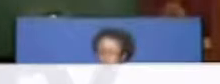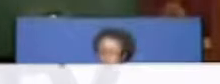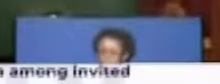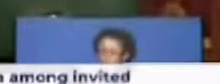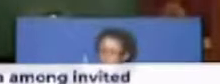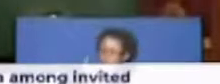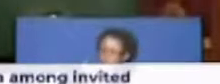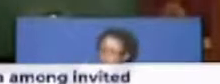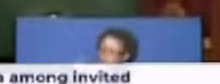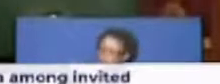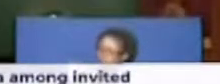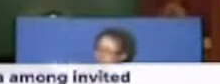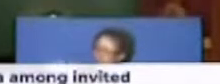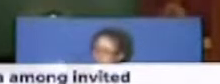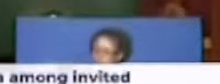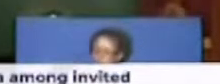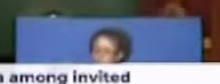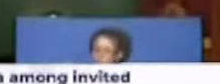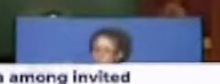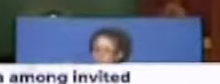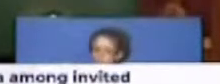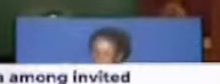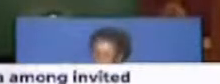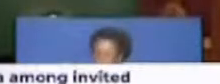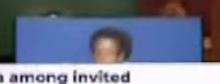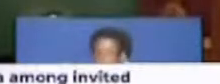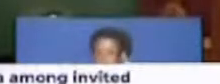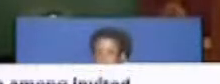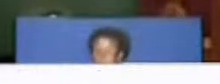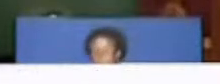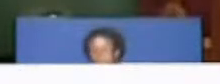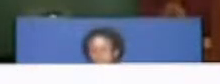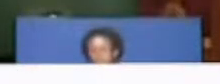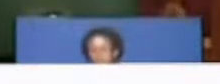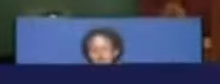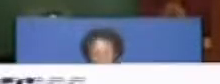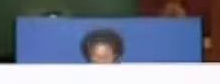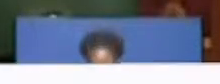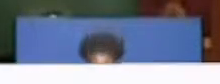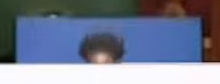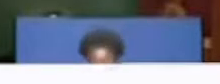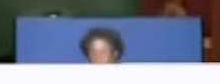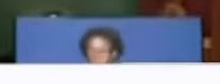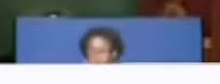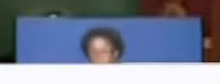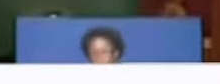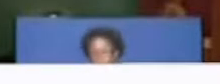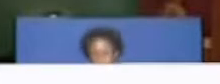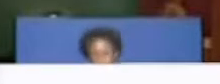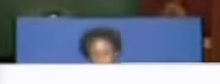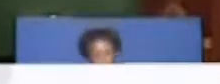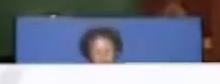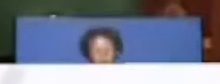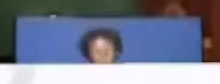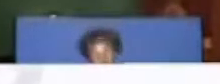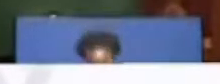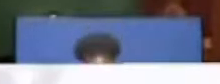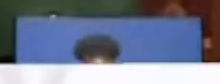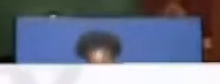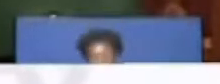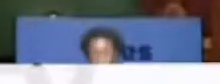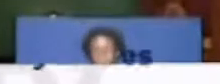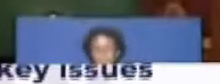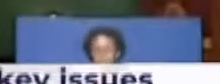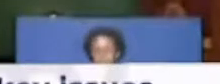shillings every year. Honorable speakers, honorable members, to accelerate